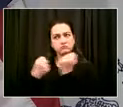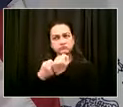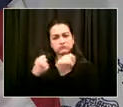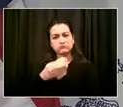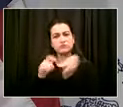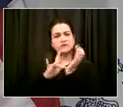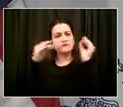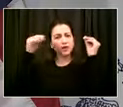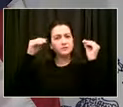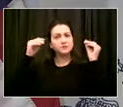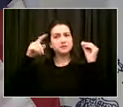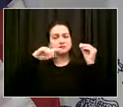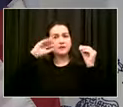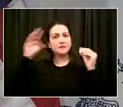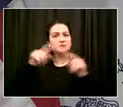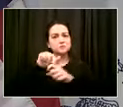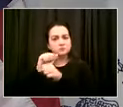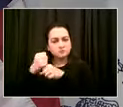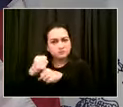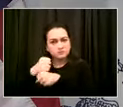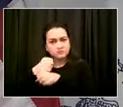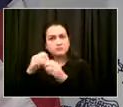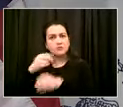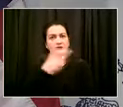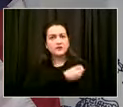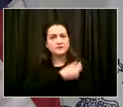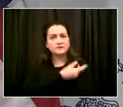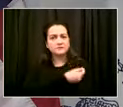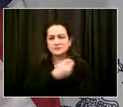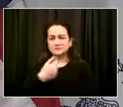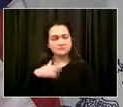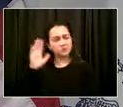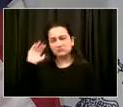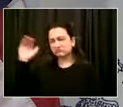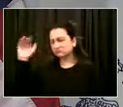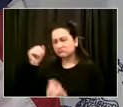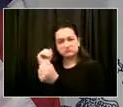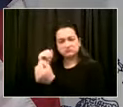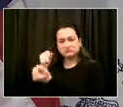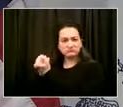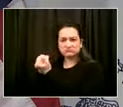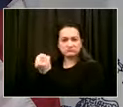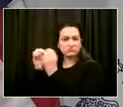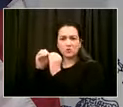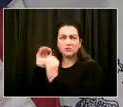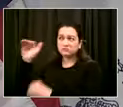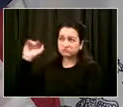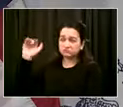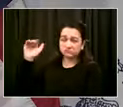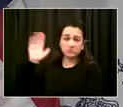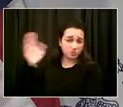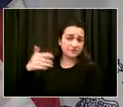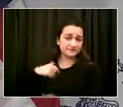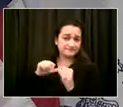though we are constantly watching for the presence in this city, it does not change the game plan. This is the most important thing I can say to you,